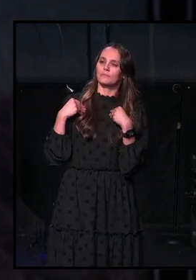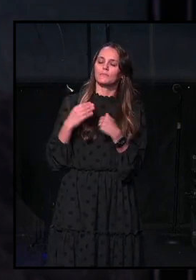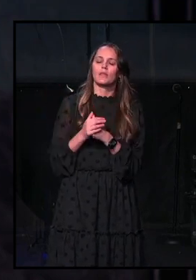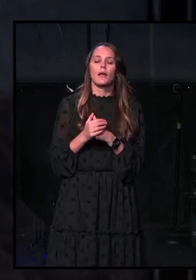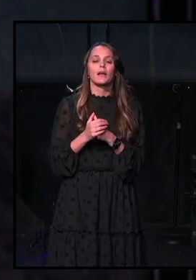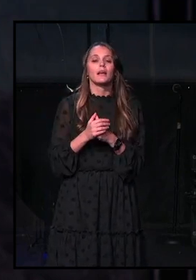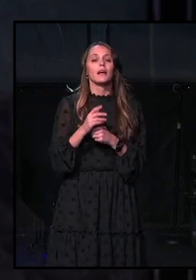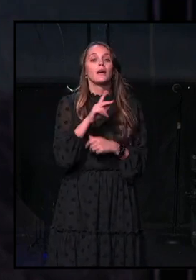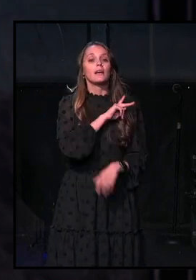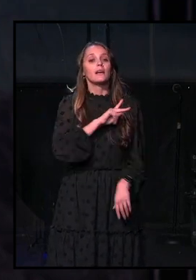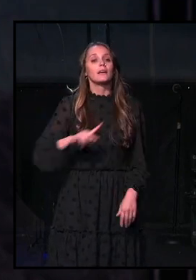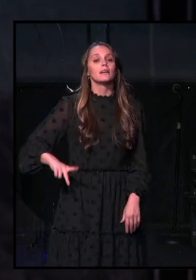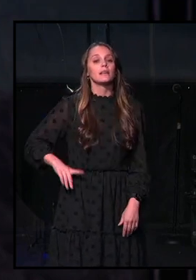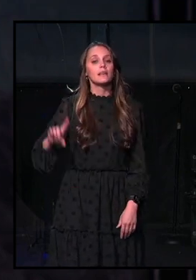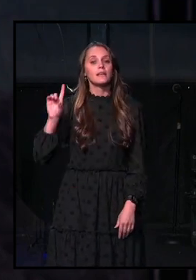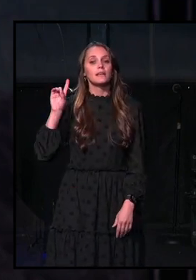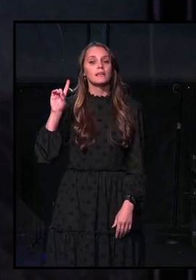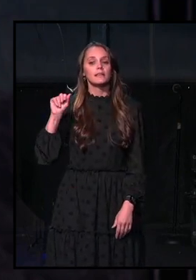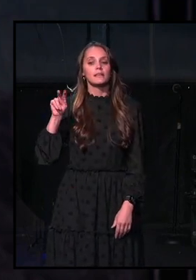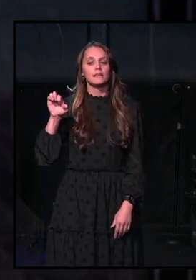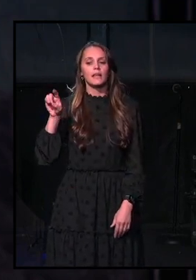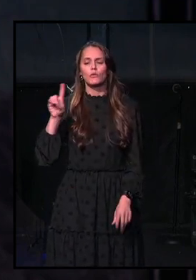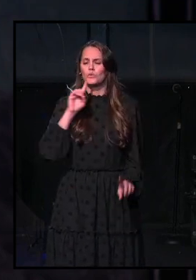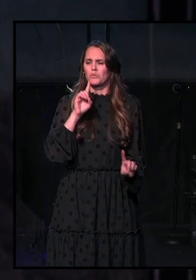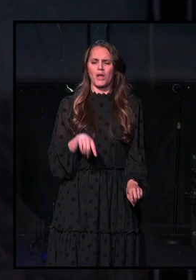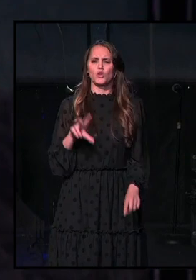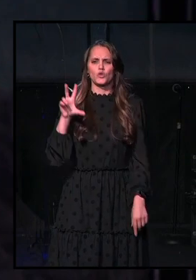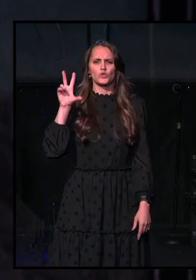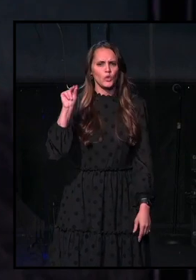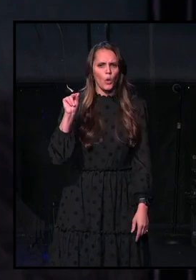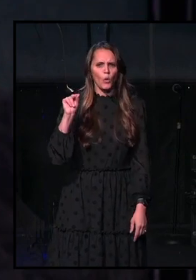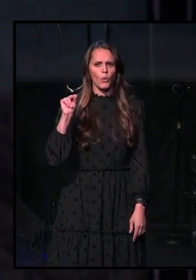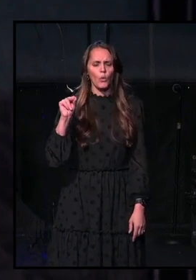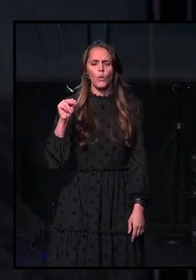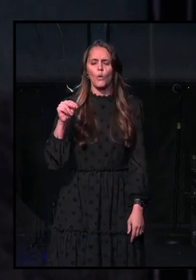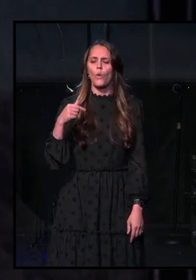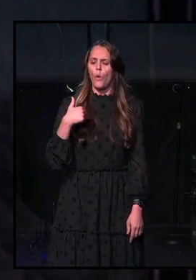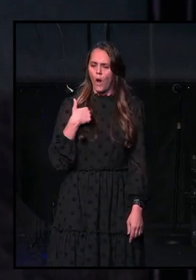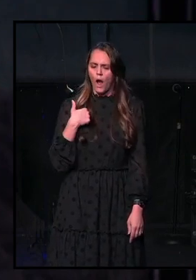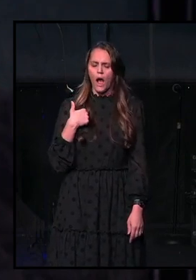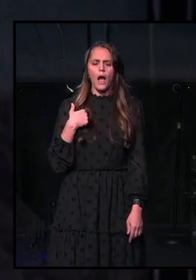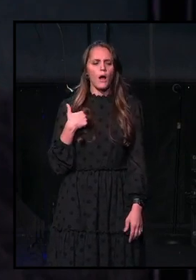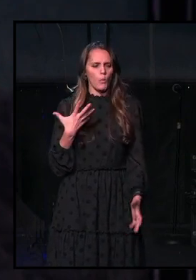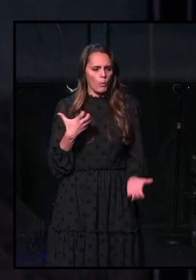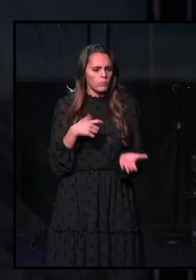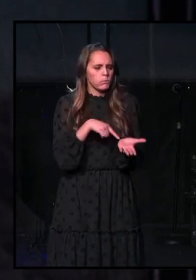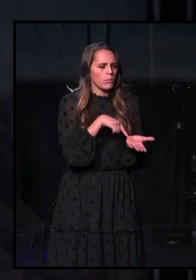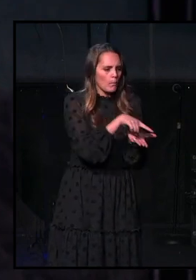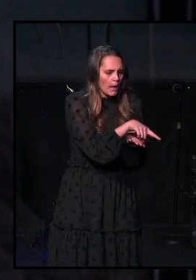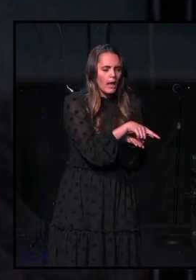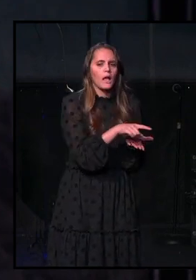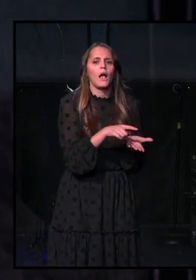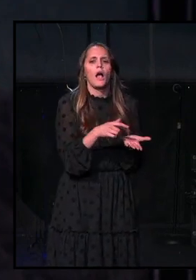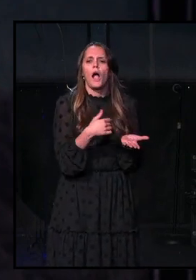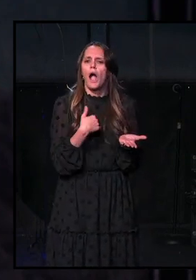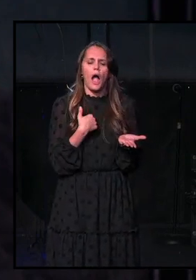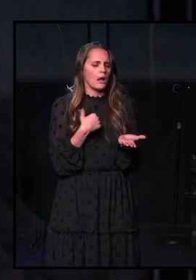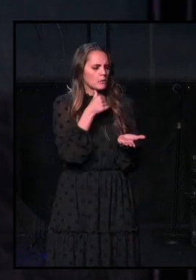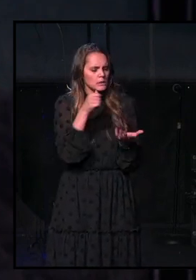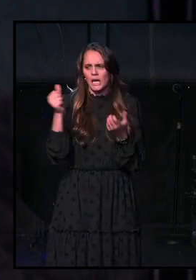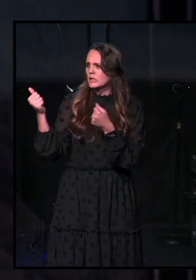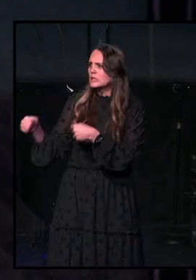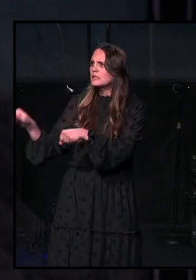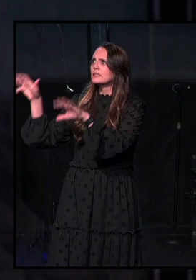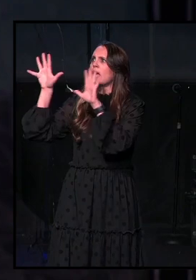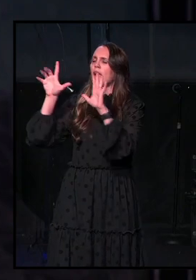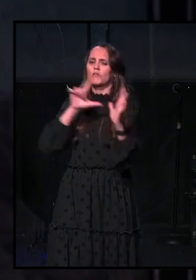David replied to Arana, "No, I insist on paying you for it. I will not sacrifice to